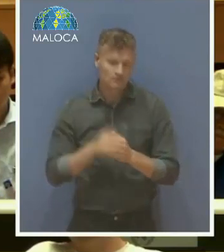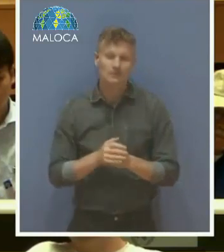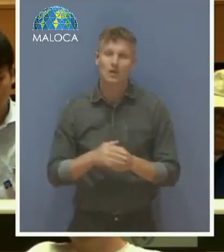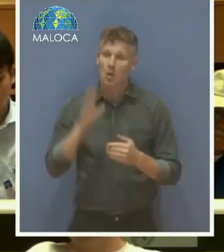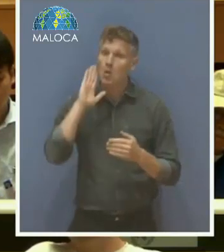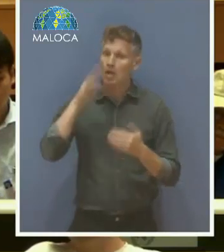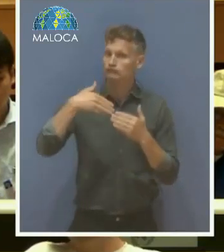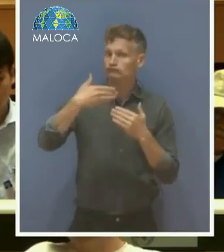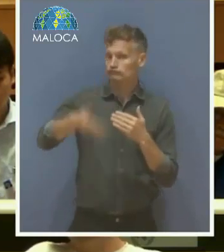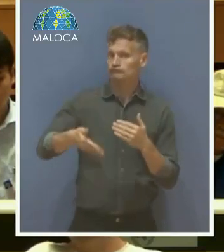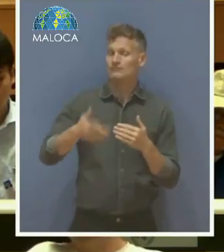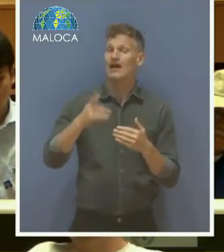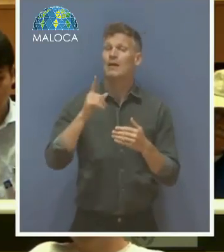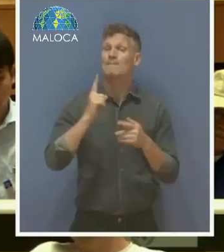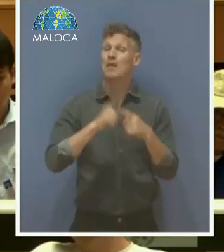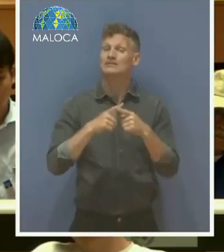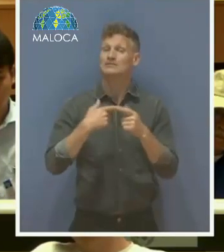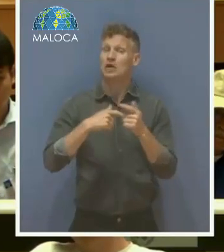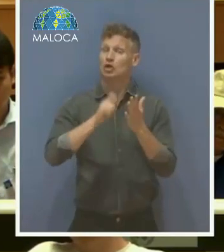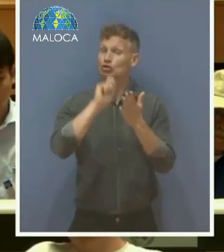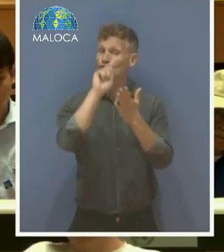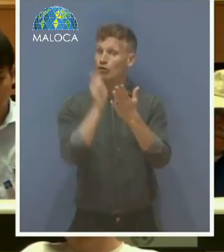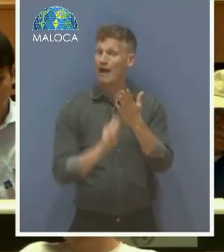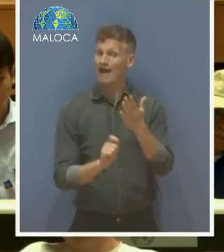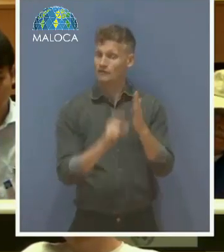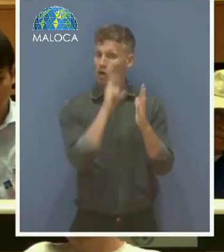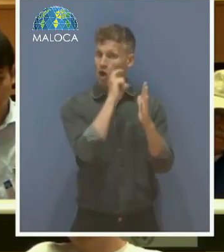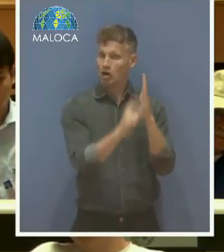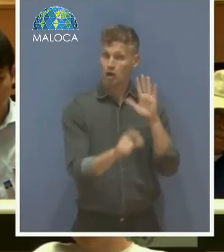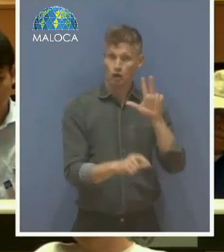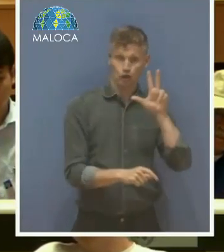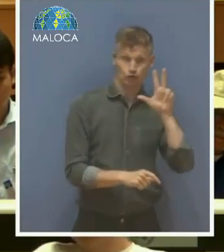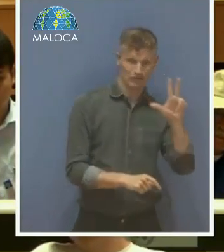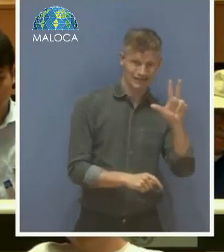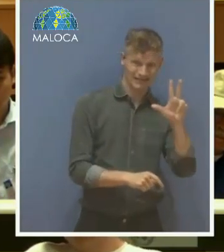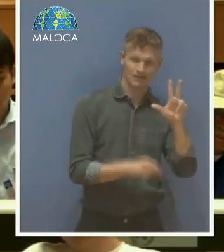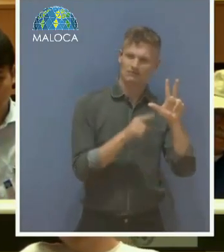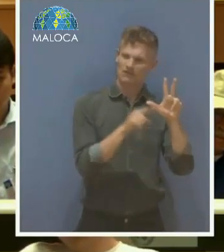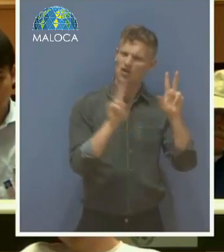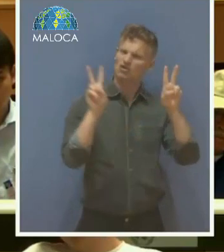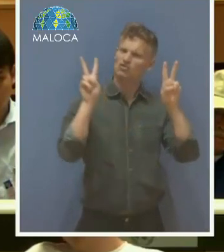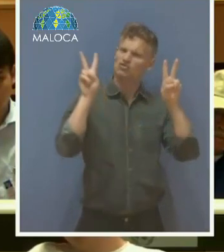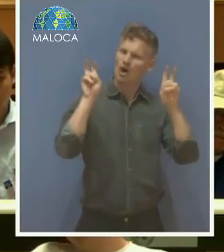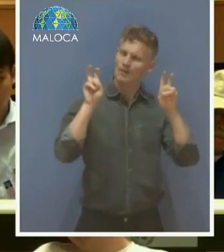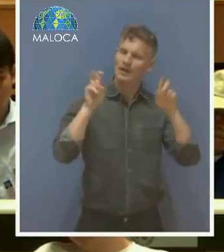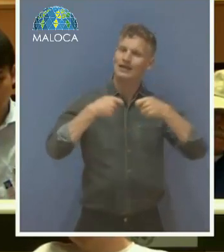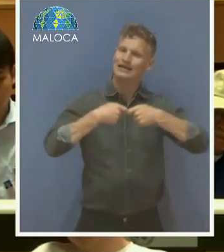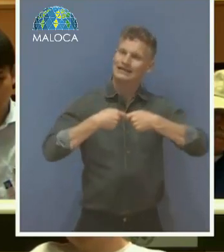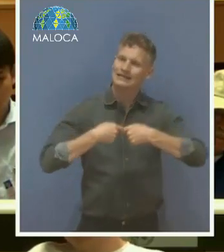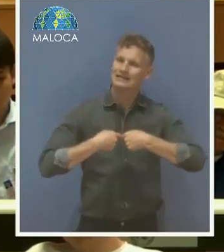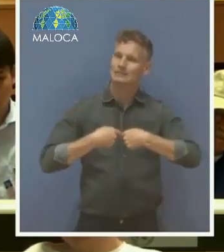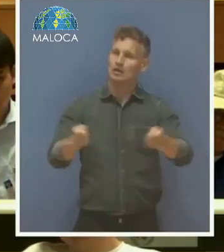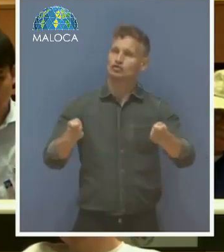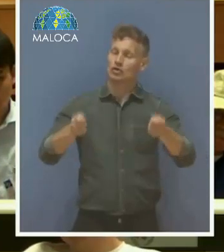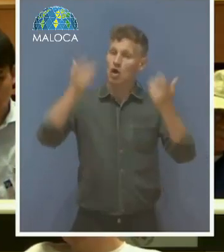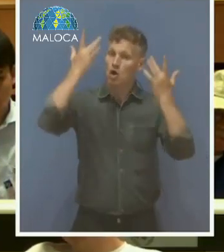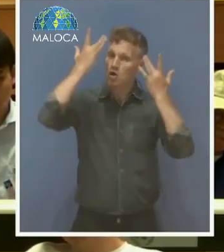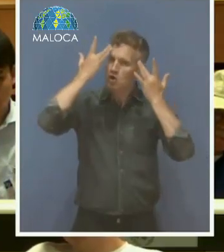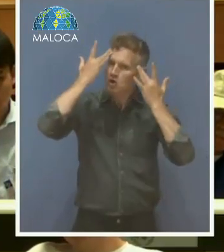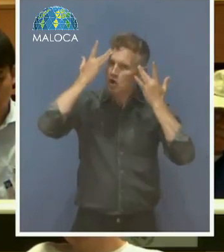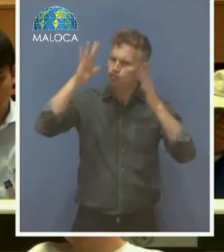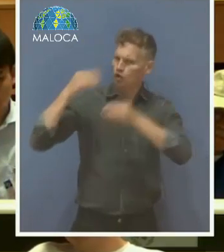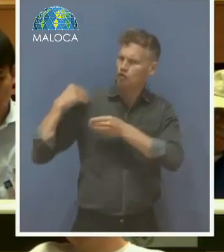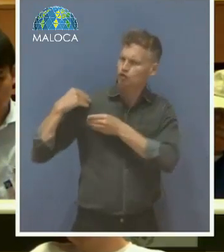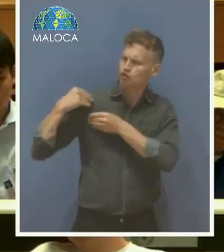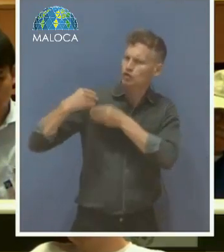a request, and I quote, for the decimation of cultural traditional expressions and